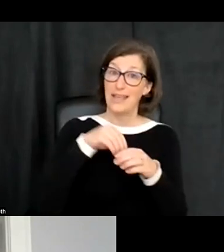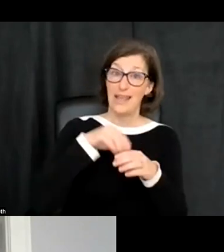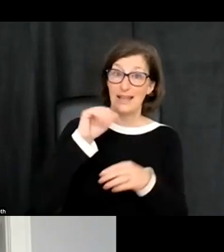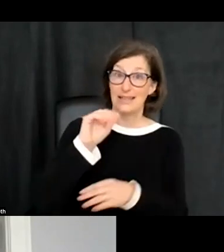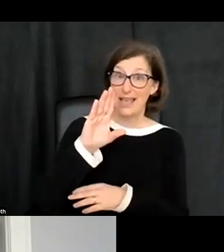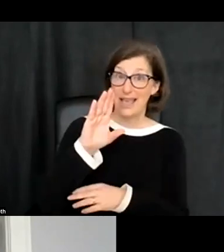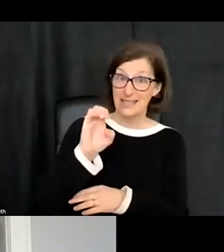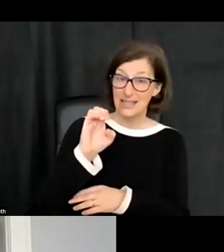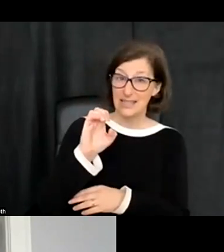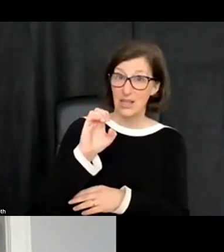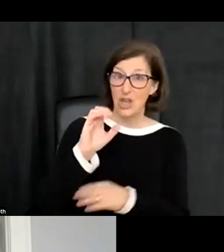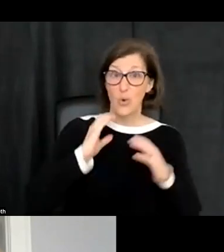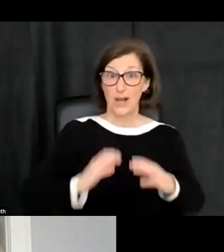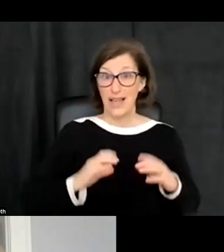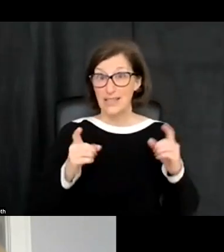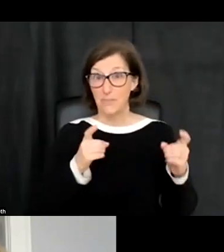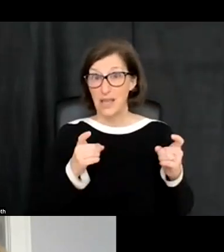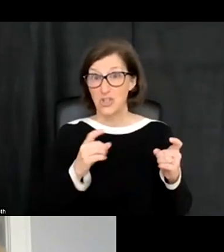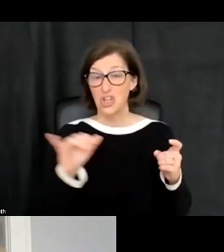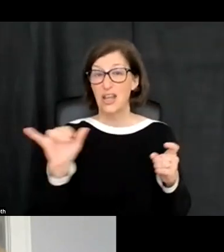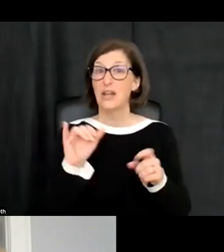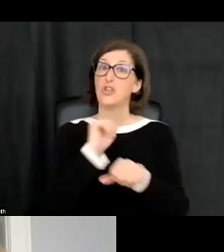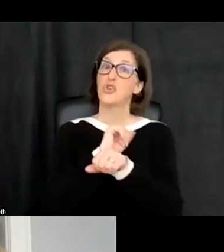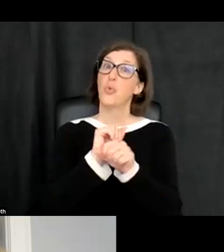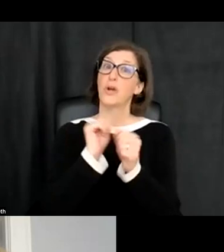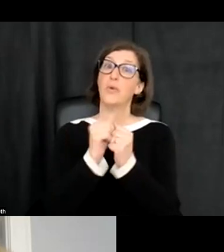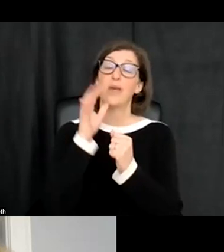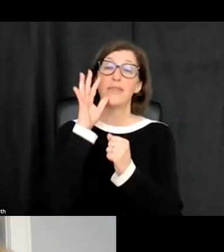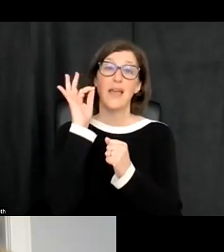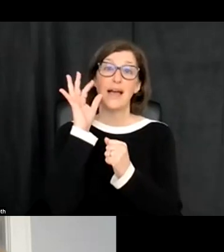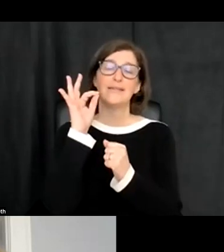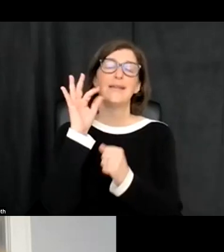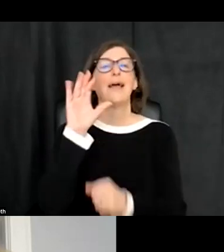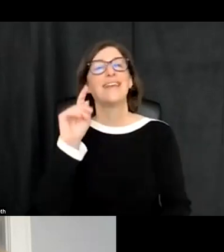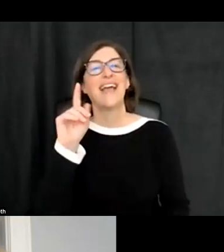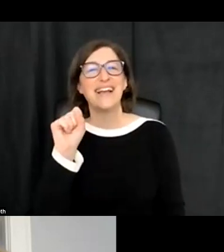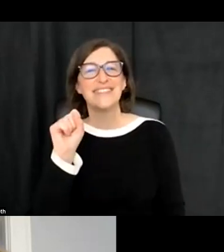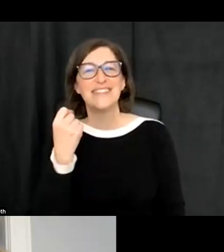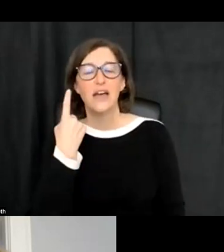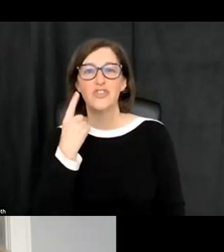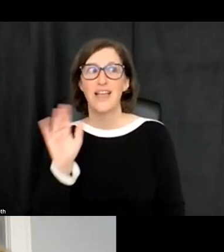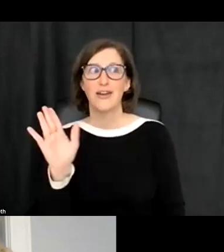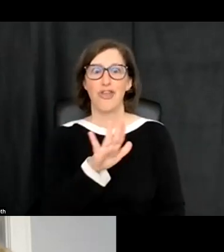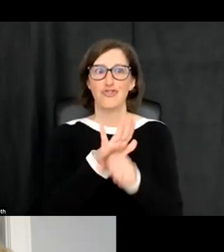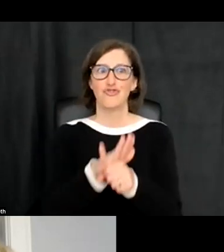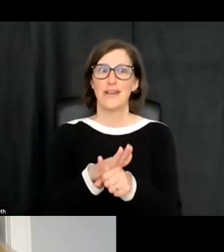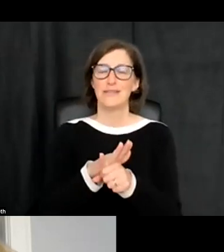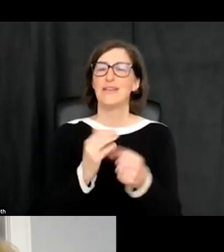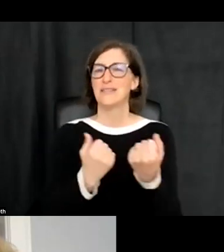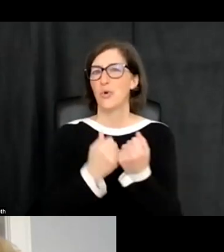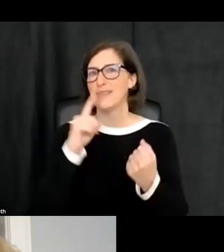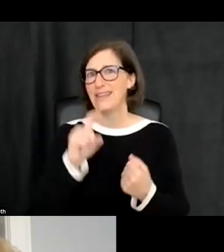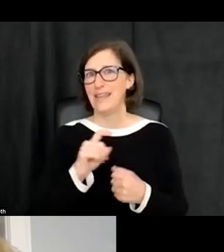clients are managing, as well as working with the cats to understand their own stressors and supports that they need. So these